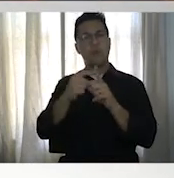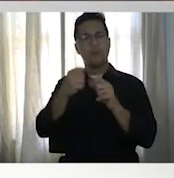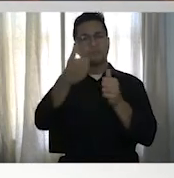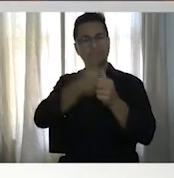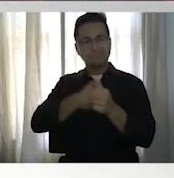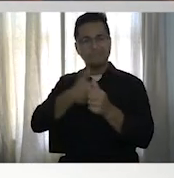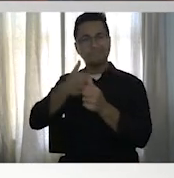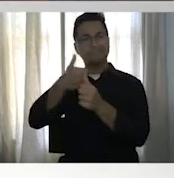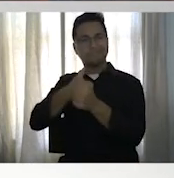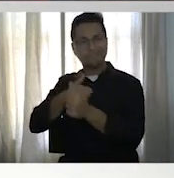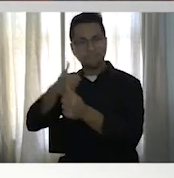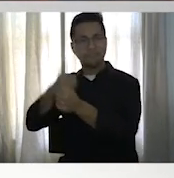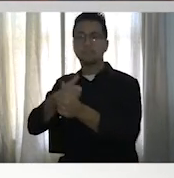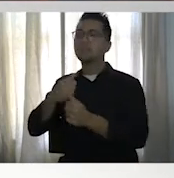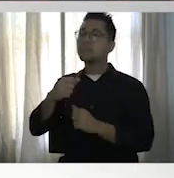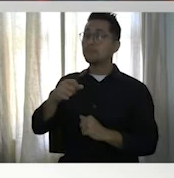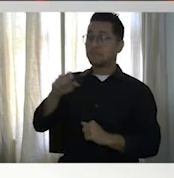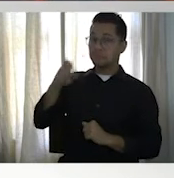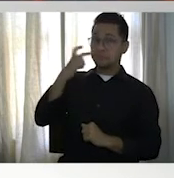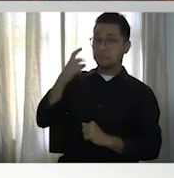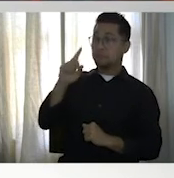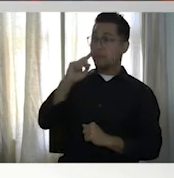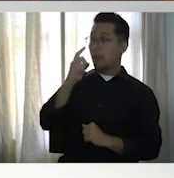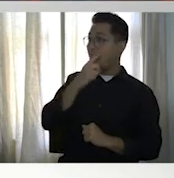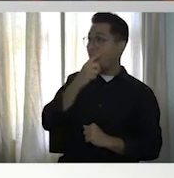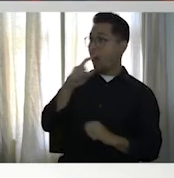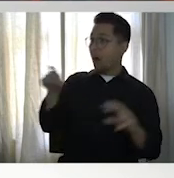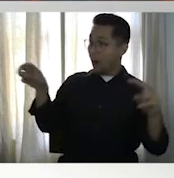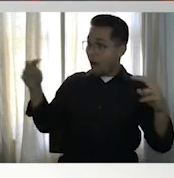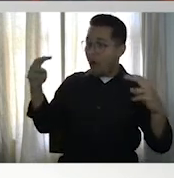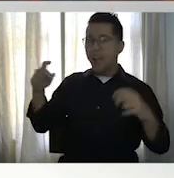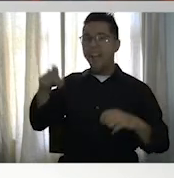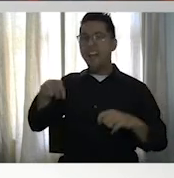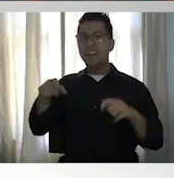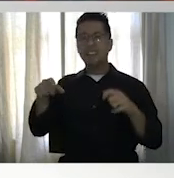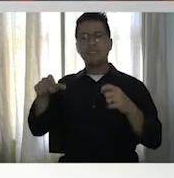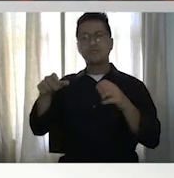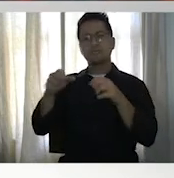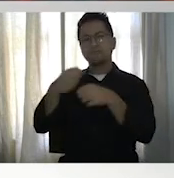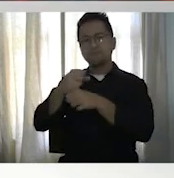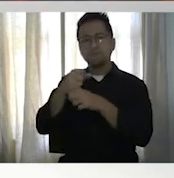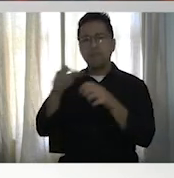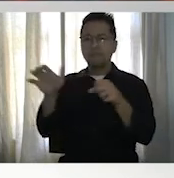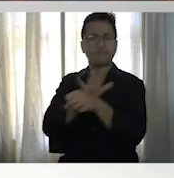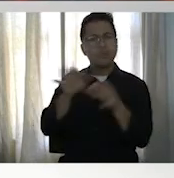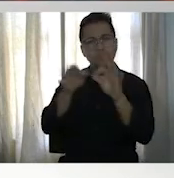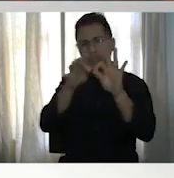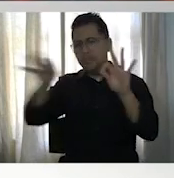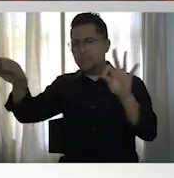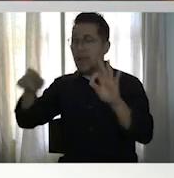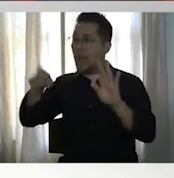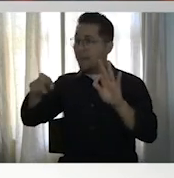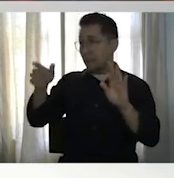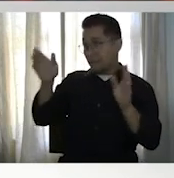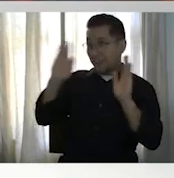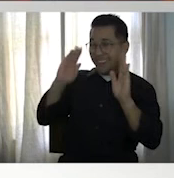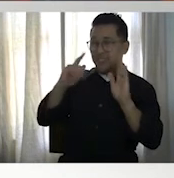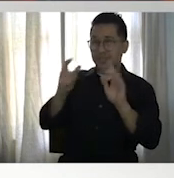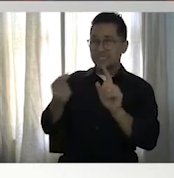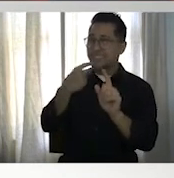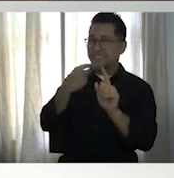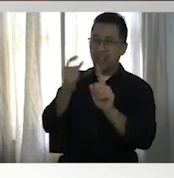word, you have to, as you can see their eyes, and they had to make a sentence. So they had to pay attention to what was said before, if